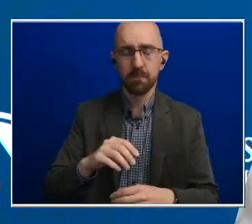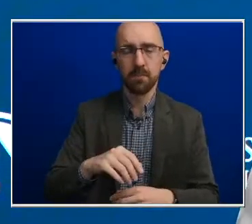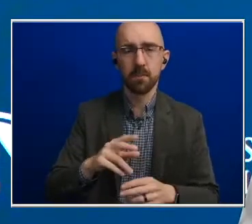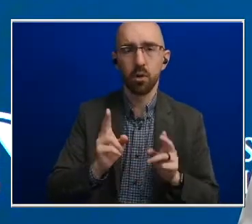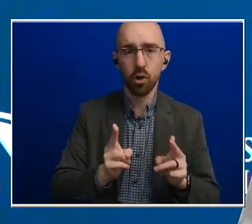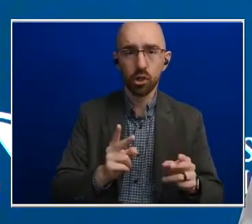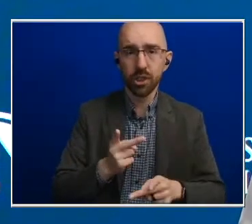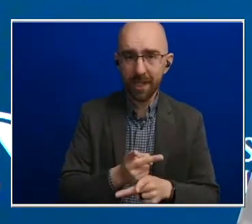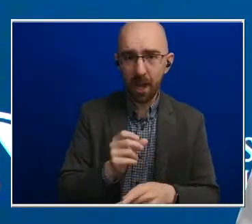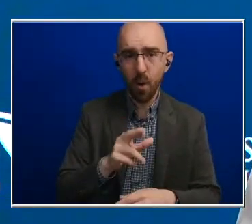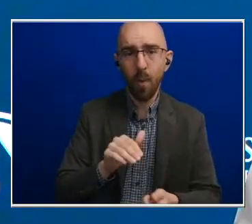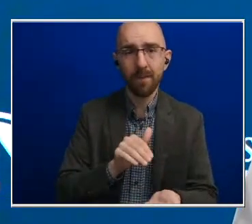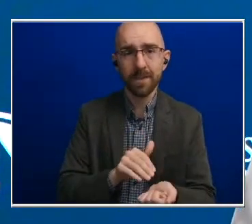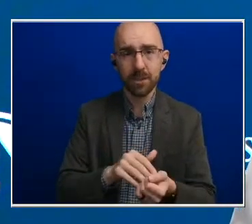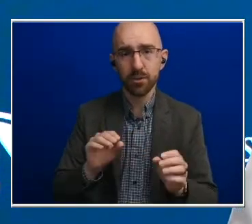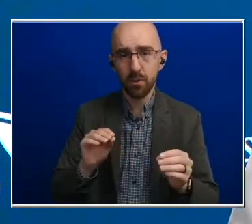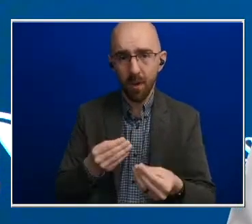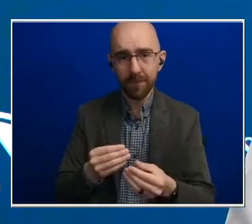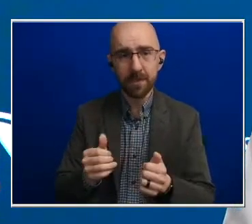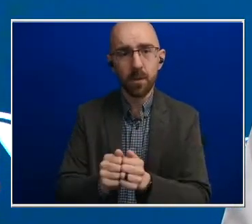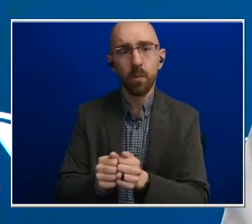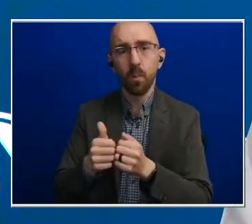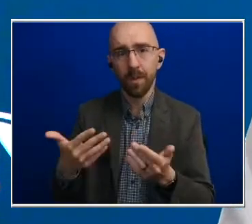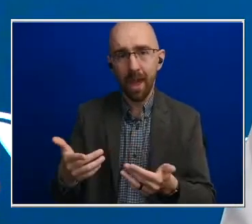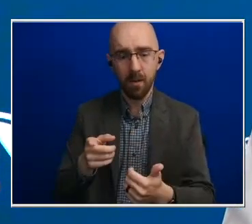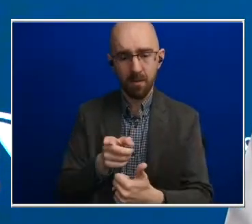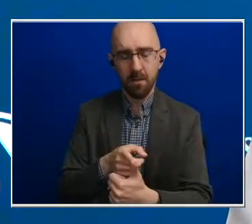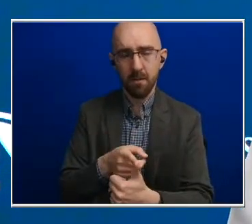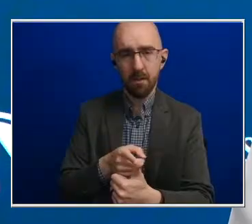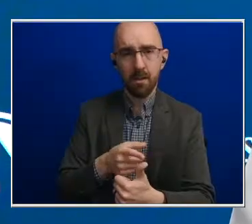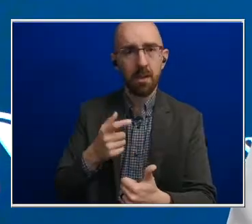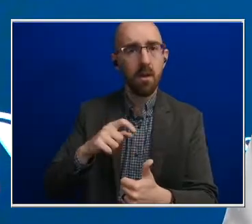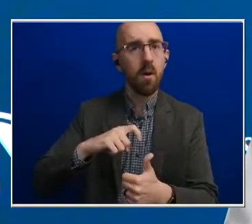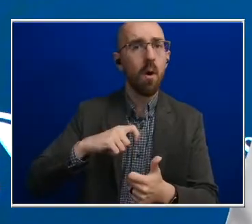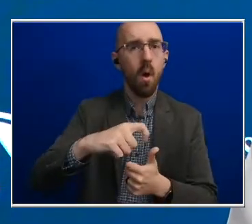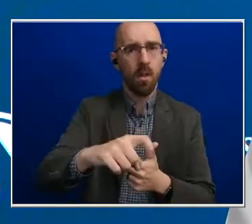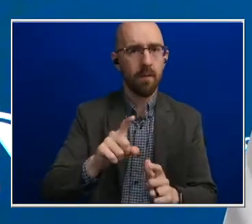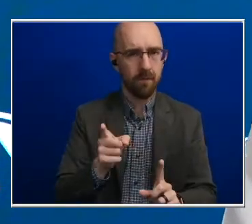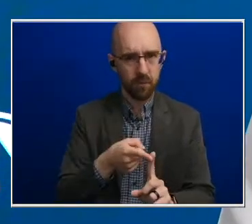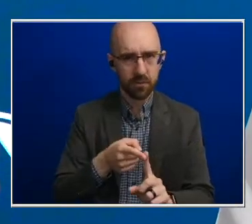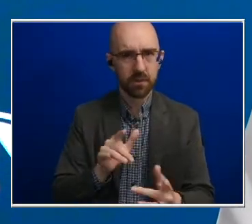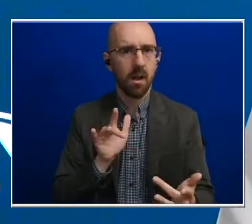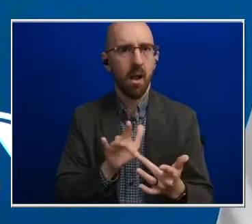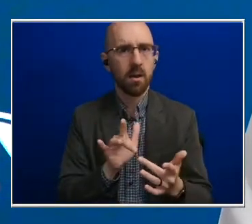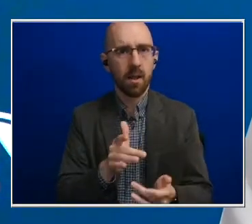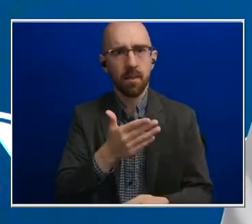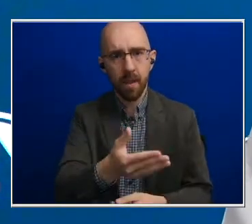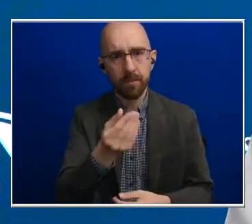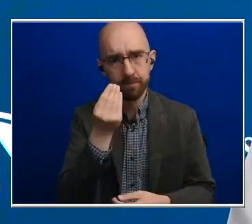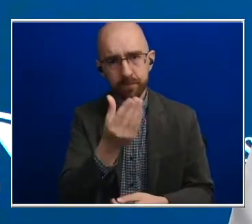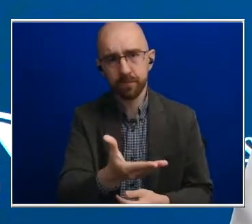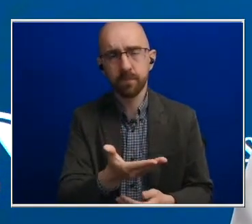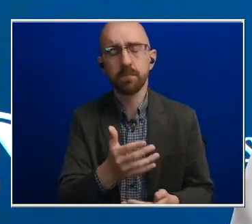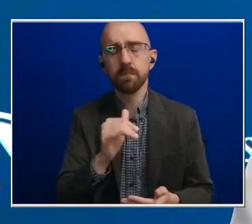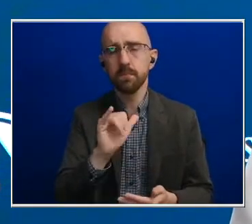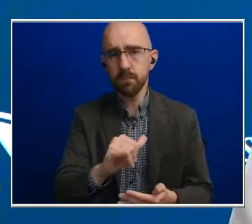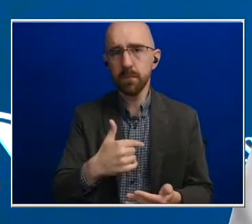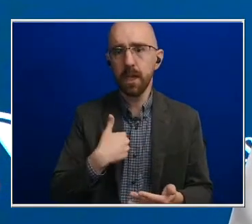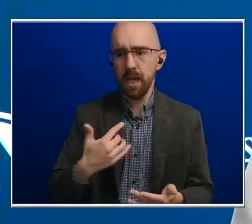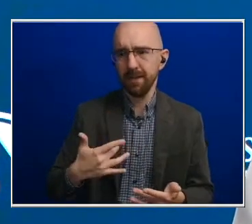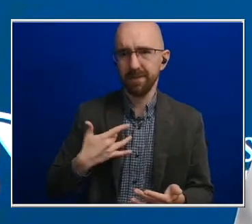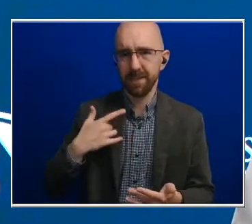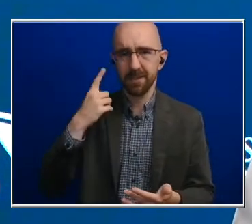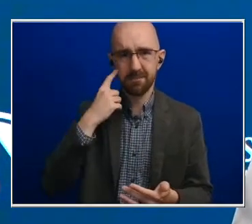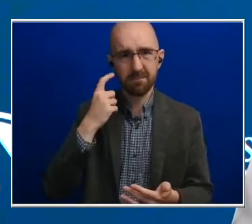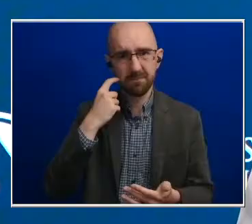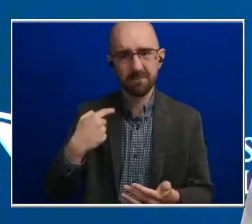office without, number one, calling them first, contacting them, letting them know that that's what you think you want to be evaluated for.